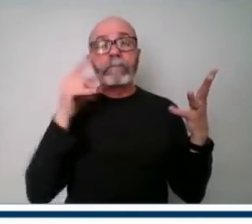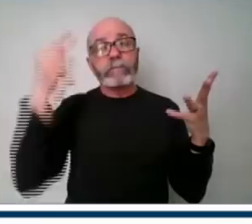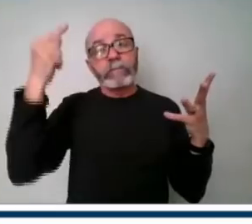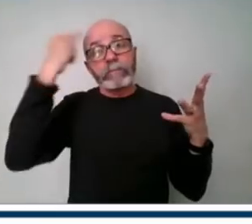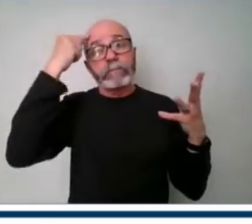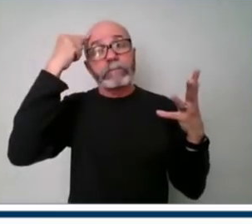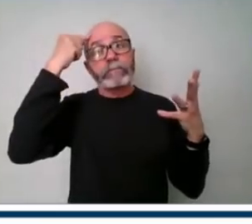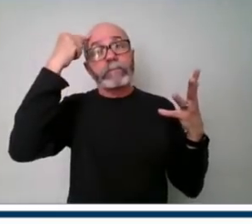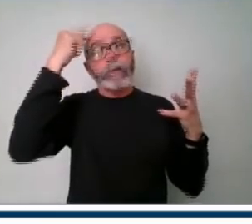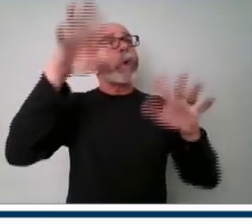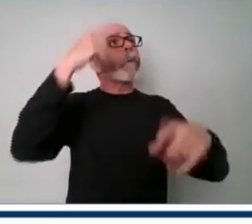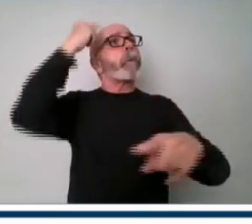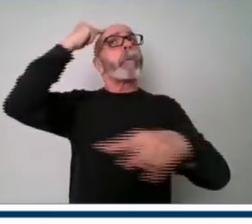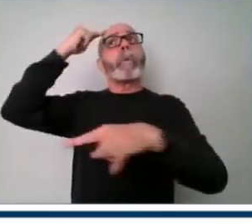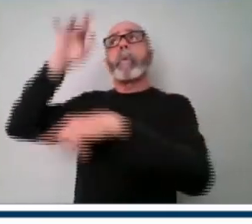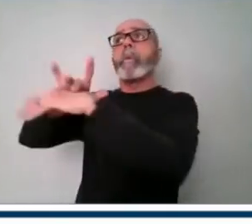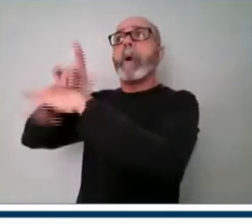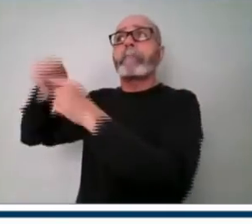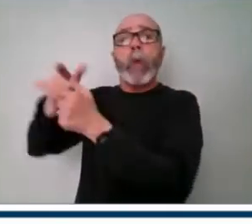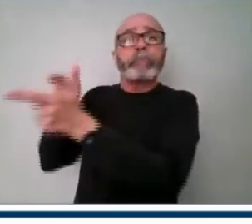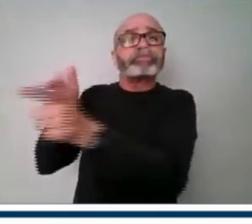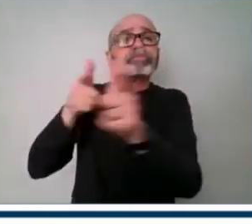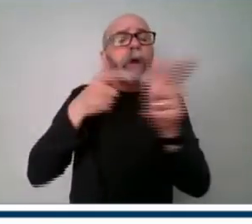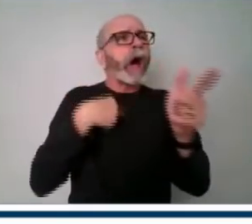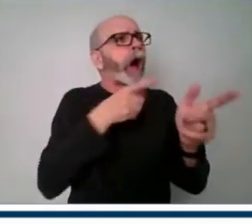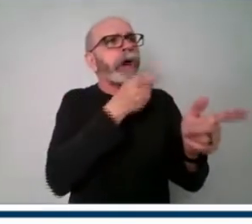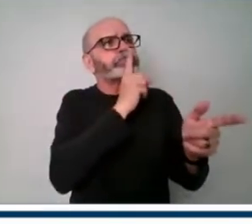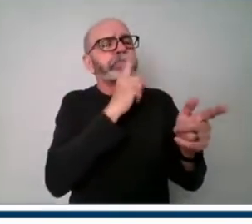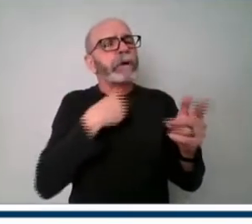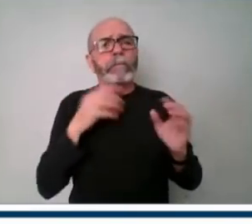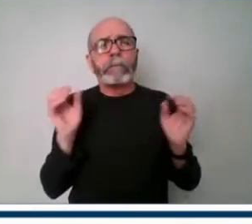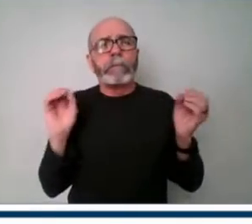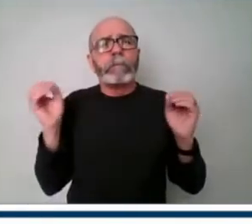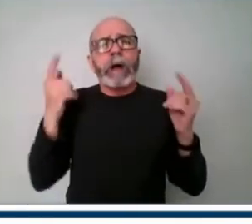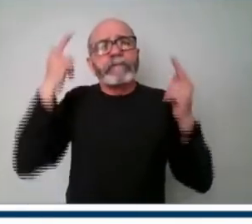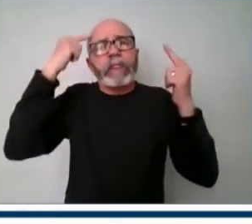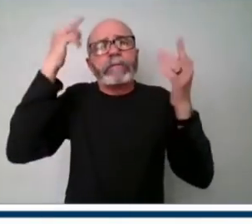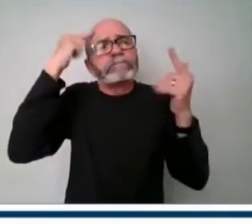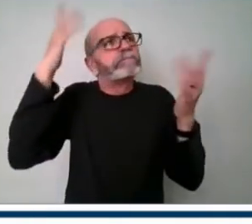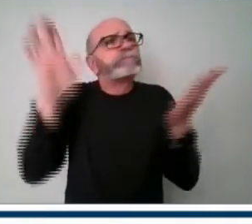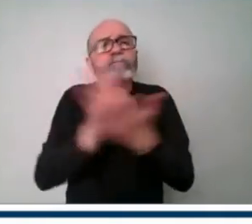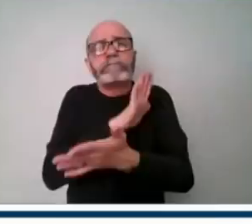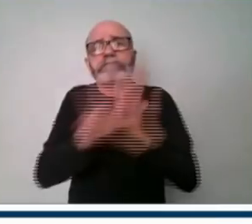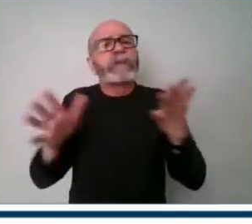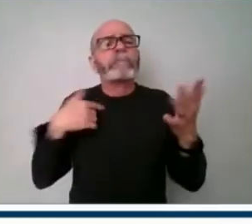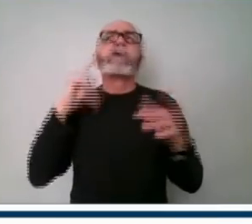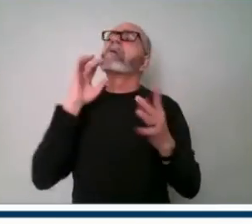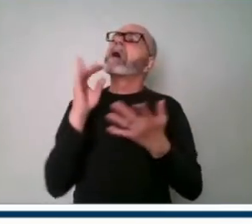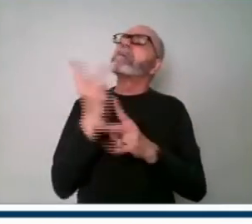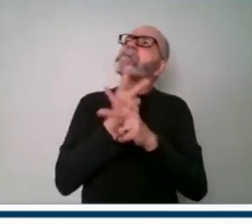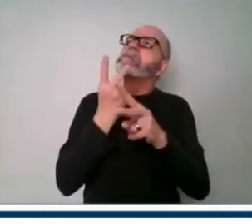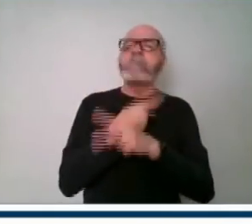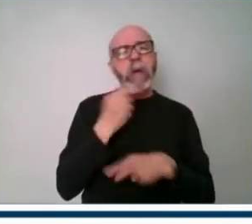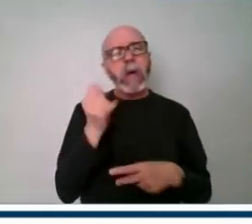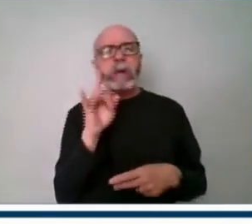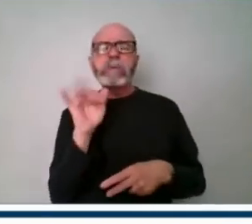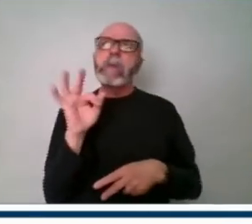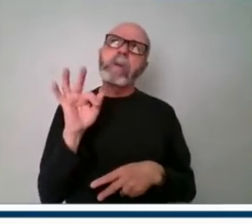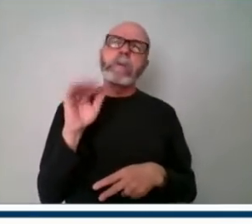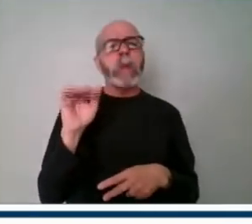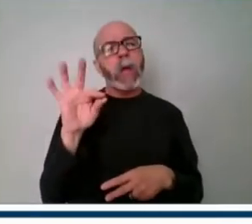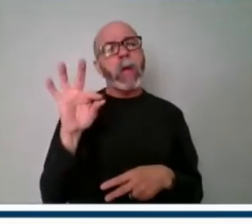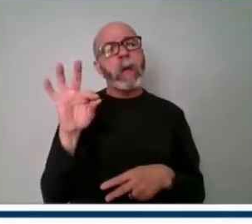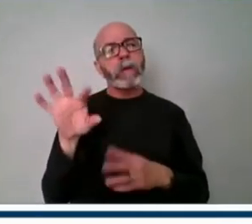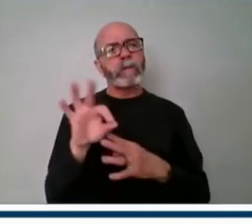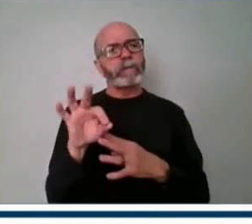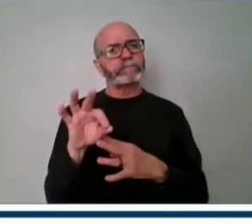event that started on the 18th and that went into the 19th. Our hope is to open up the bubble sooner